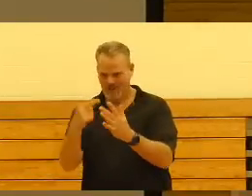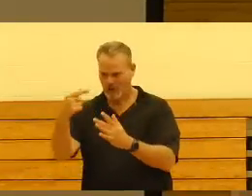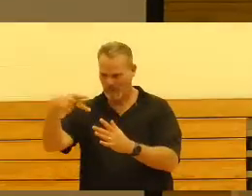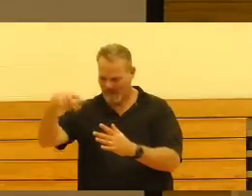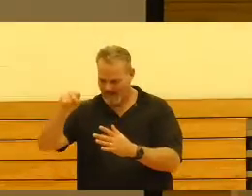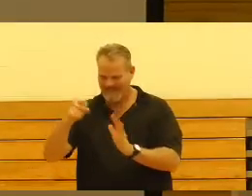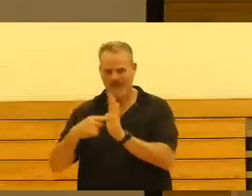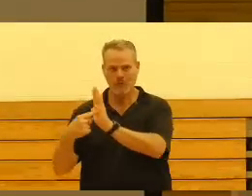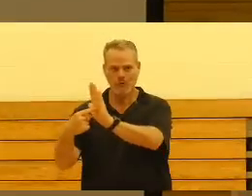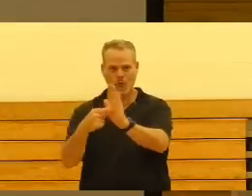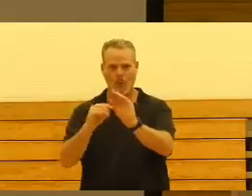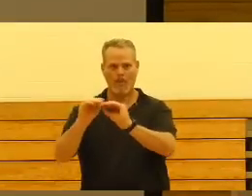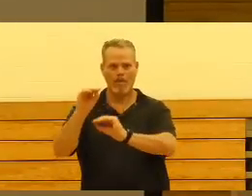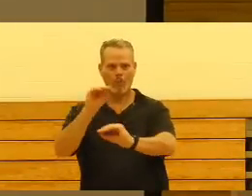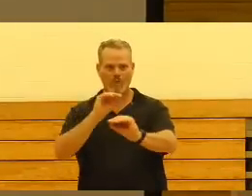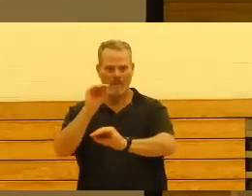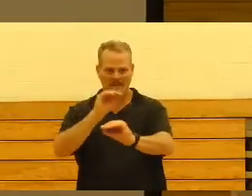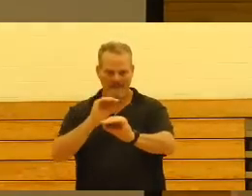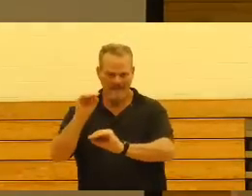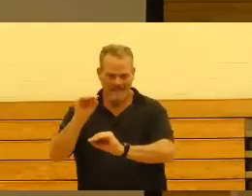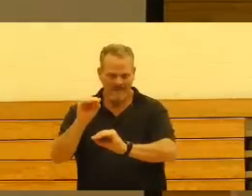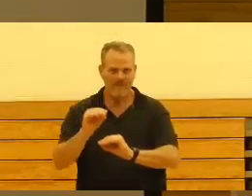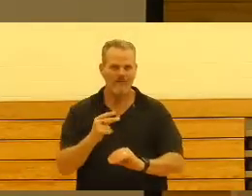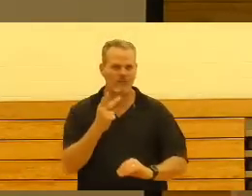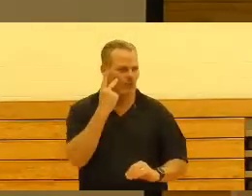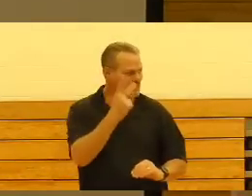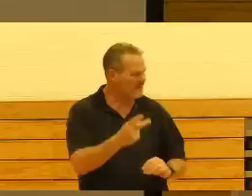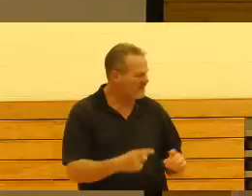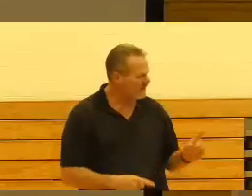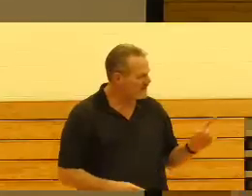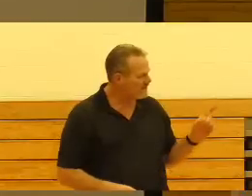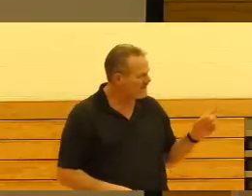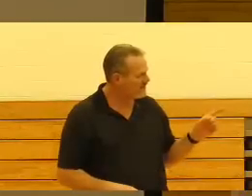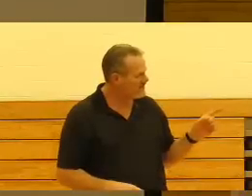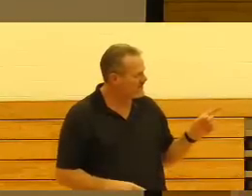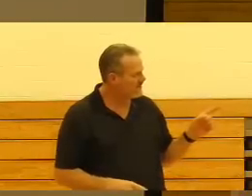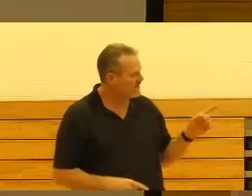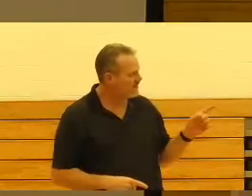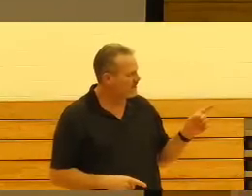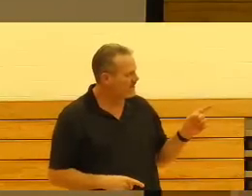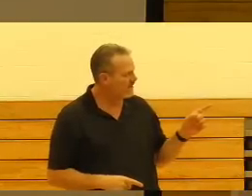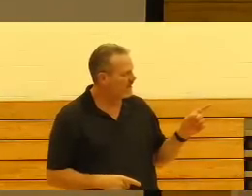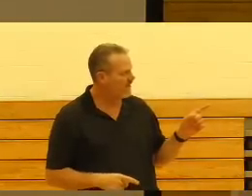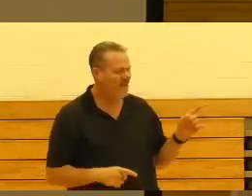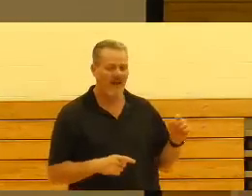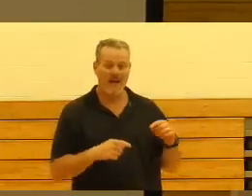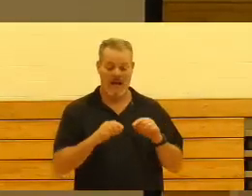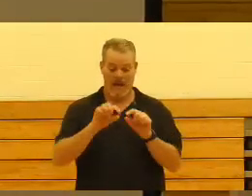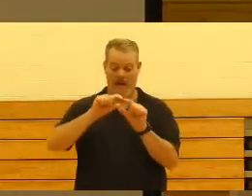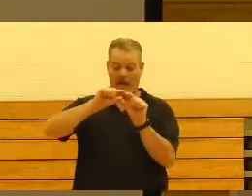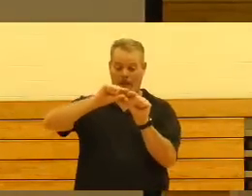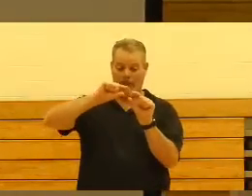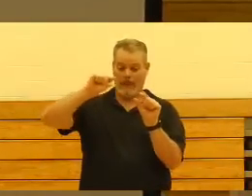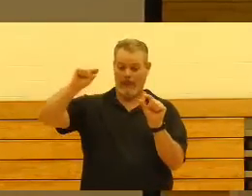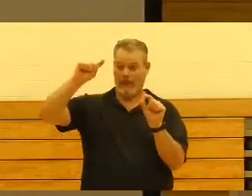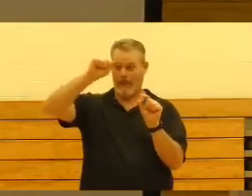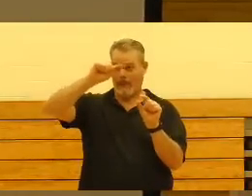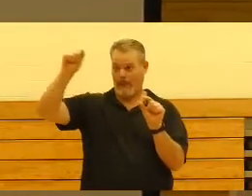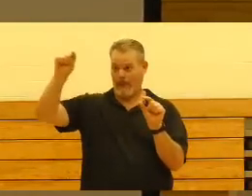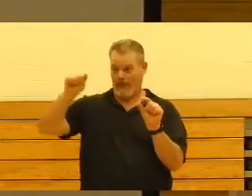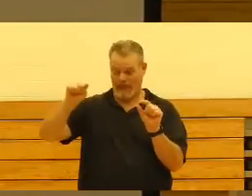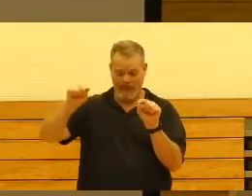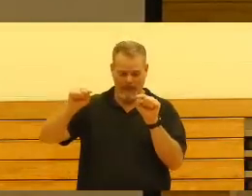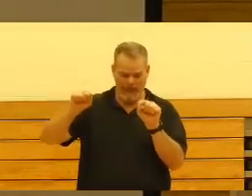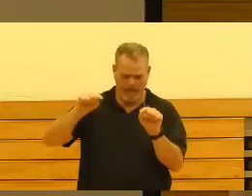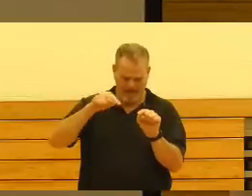you their motion, at the base of the arrow is a GPS station. And these are vectors